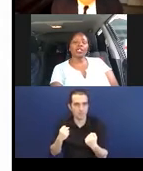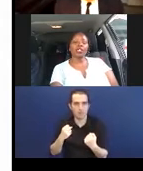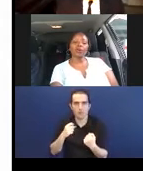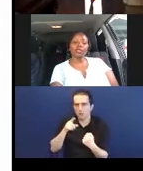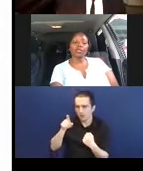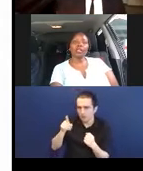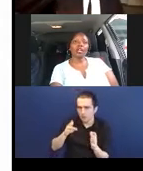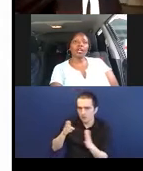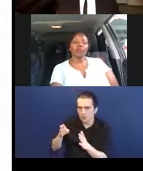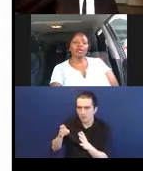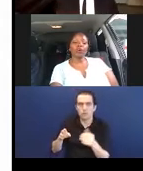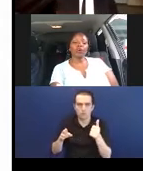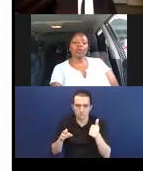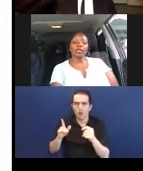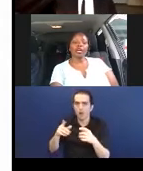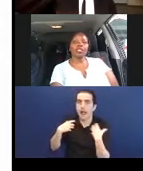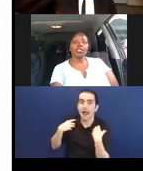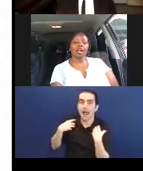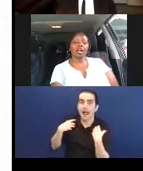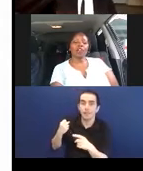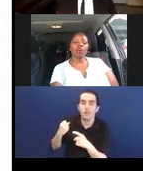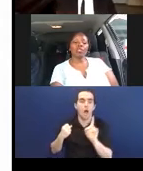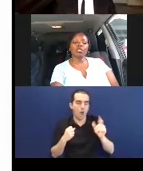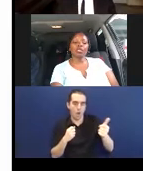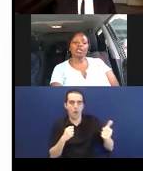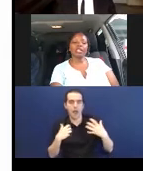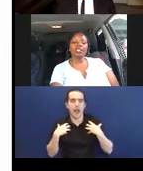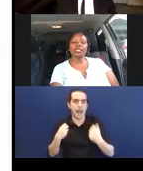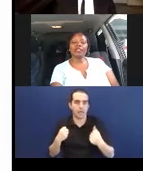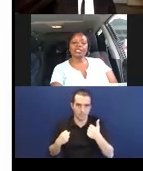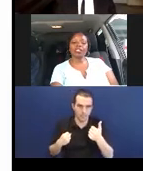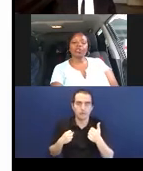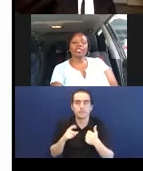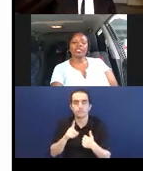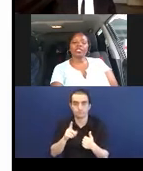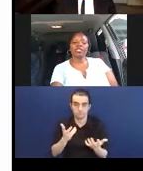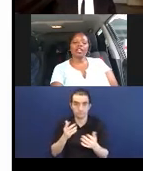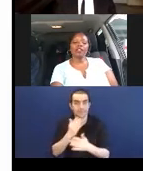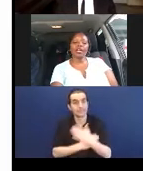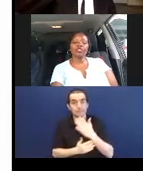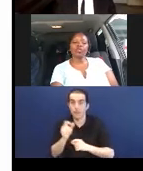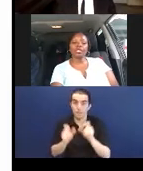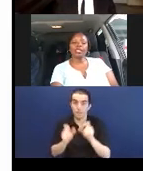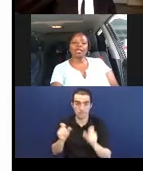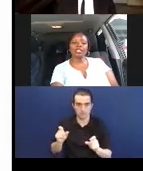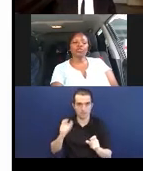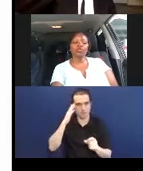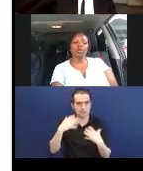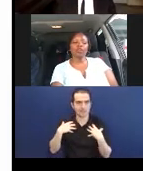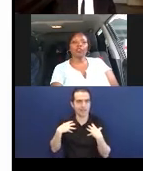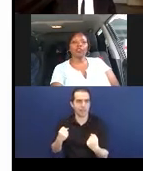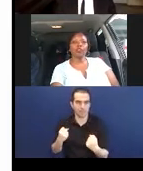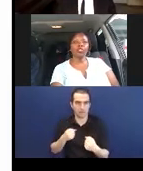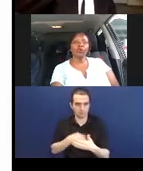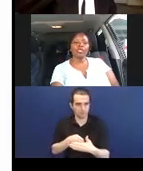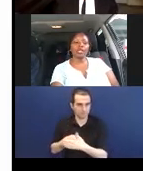widely ignored, and many Commonwealth countries have laws that directly contradict the rights contained in Article